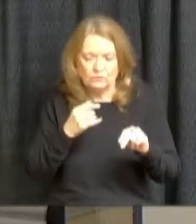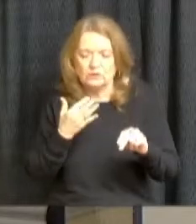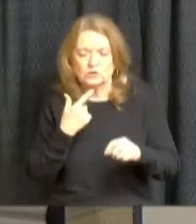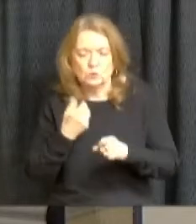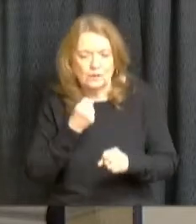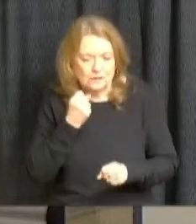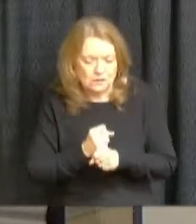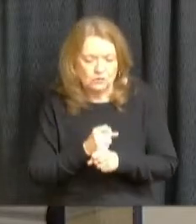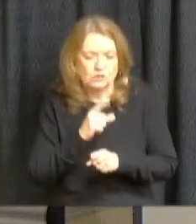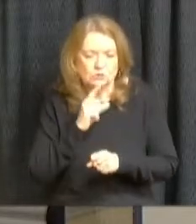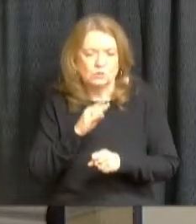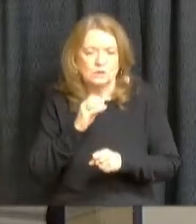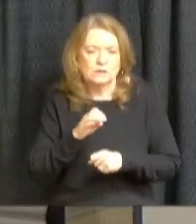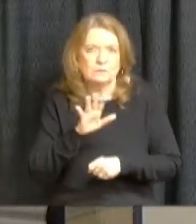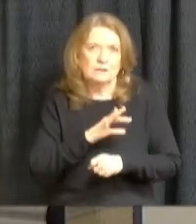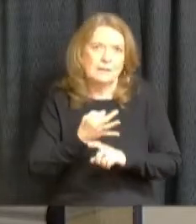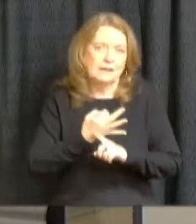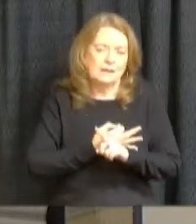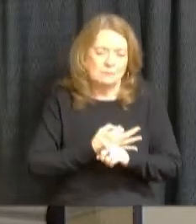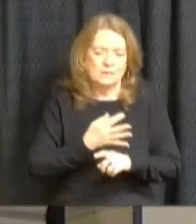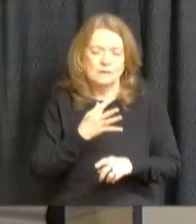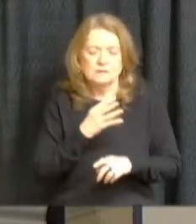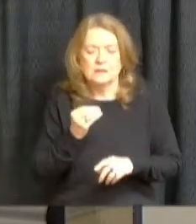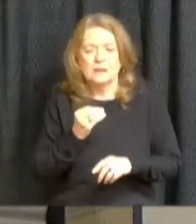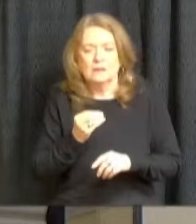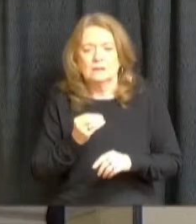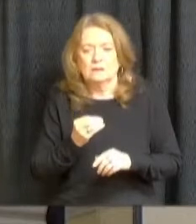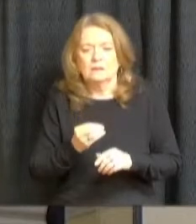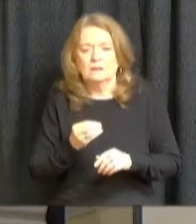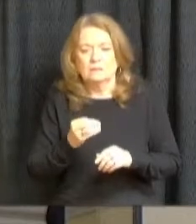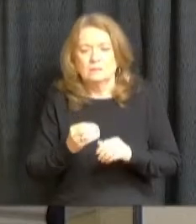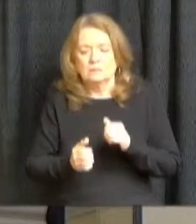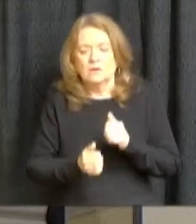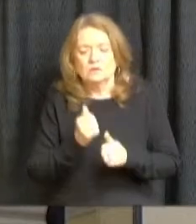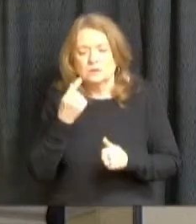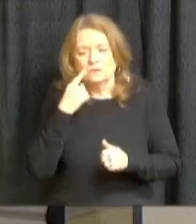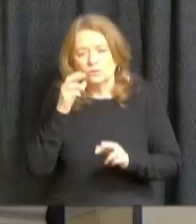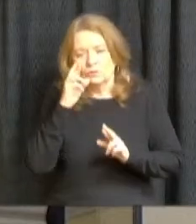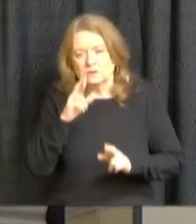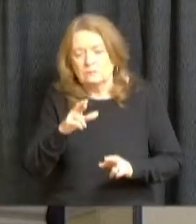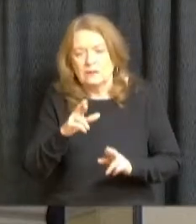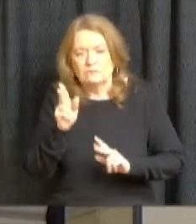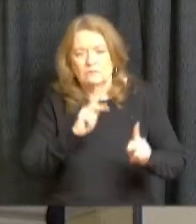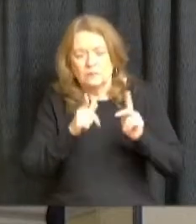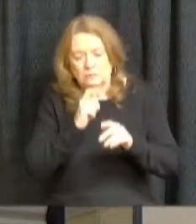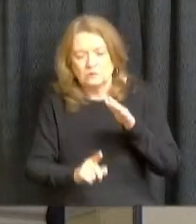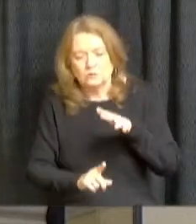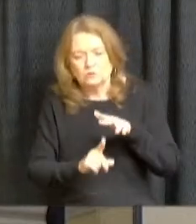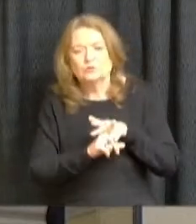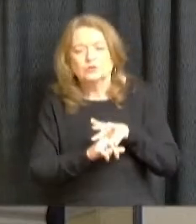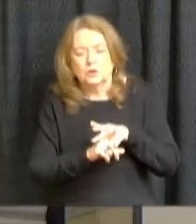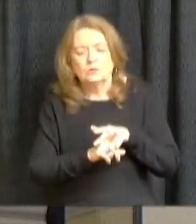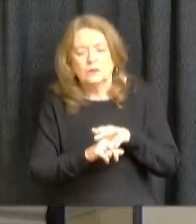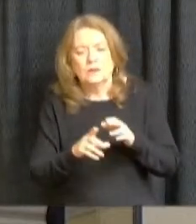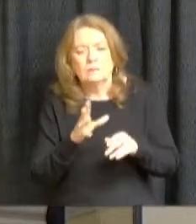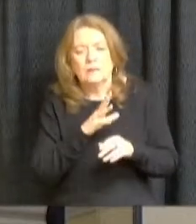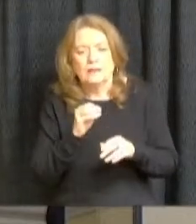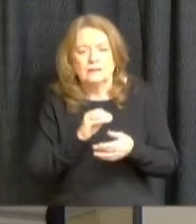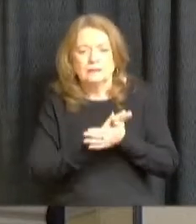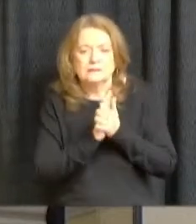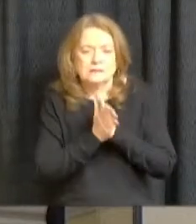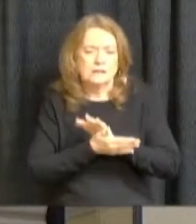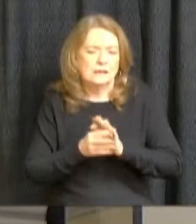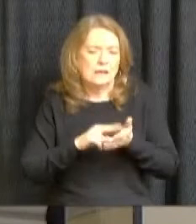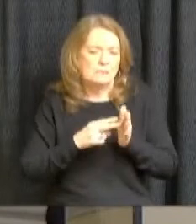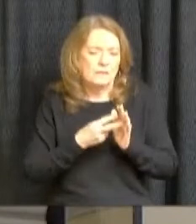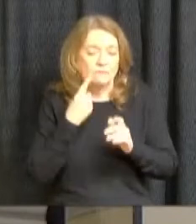year. It's really gonna be about 9 months, and mostly out of respect for the residents that show up, and just it's getting, I